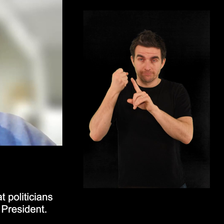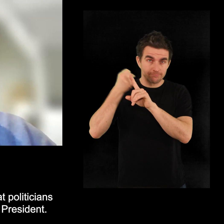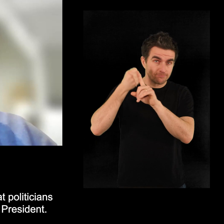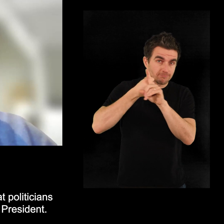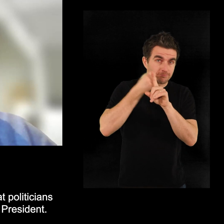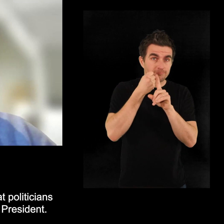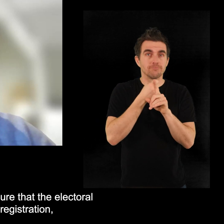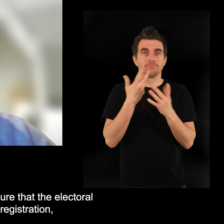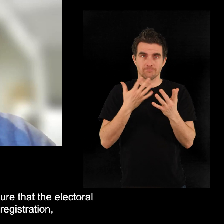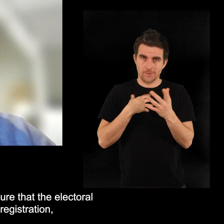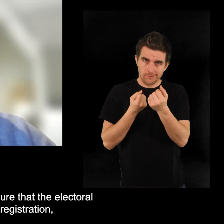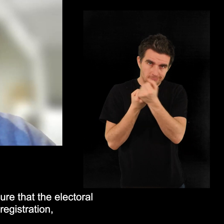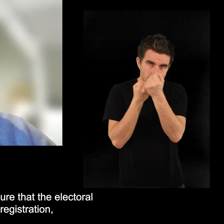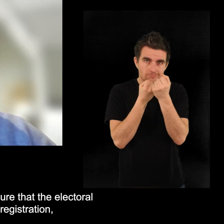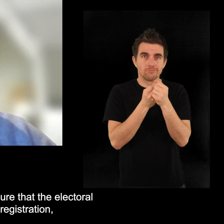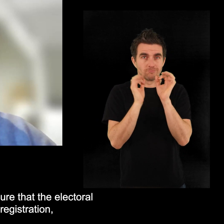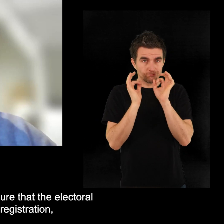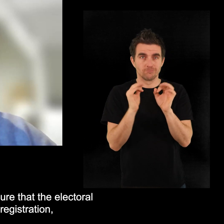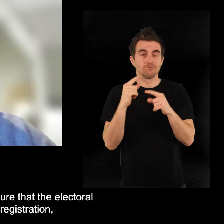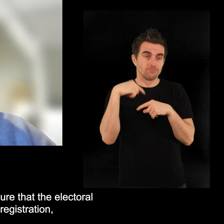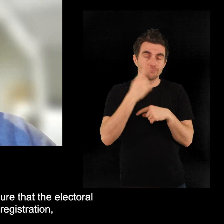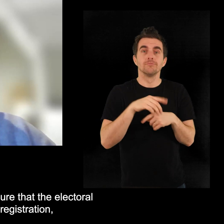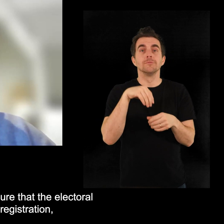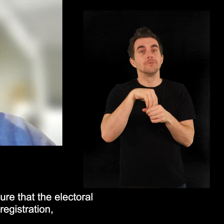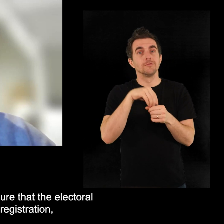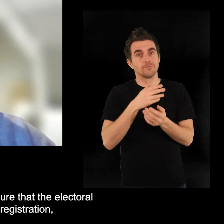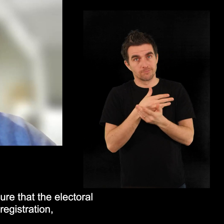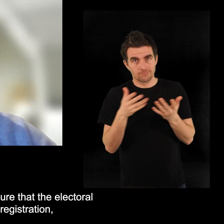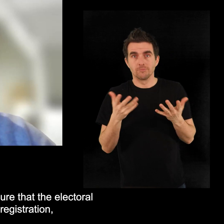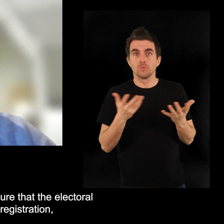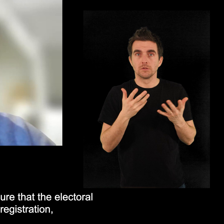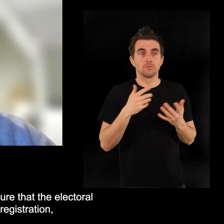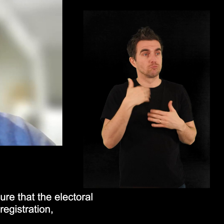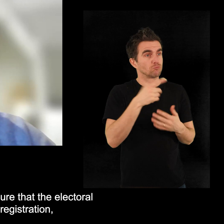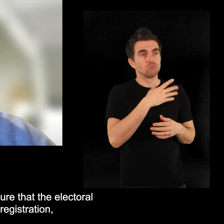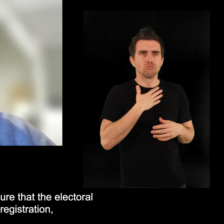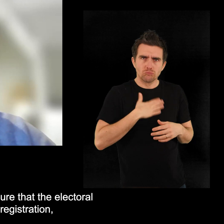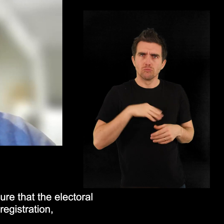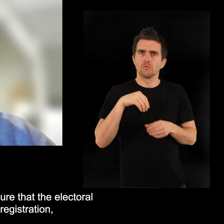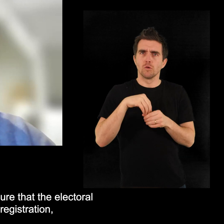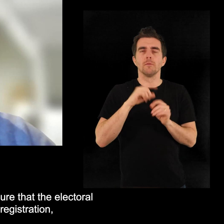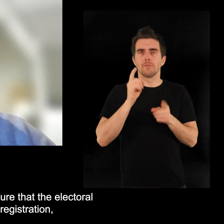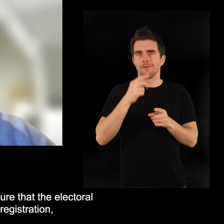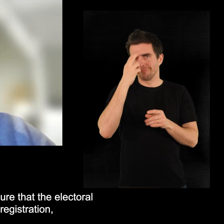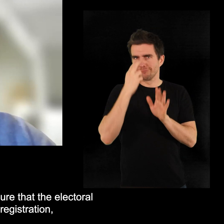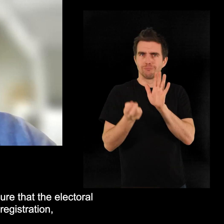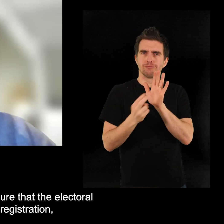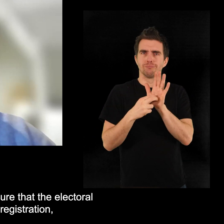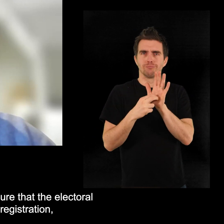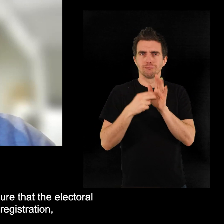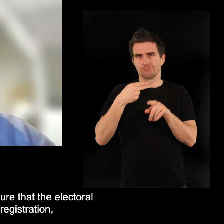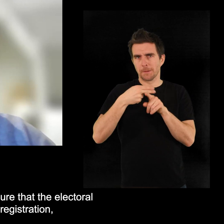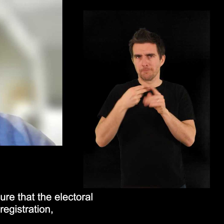president. So we are advocating to ensure that the electoral processes, starting from